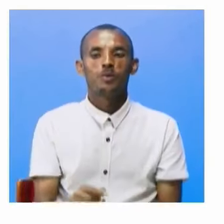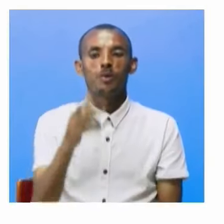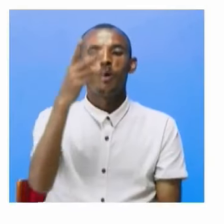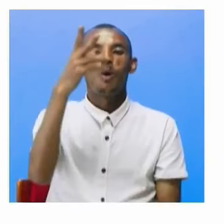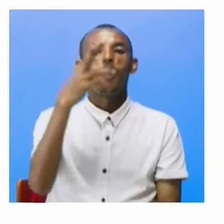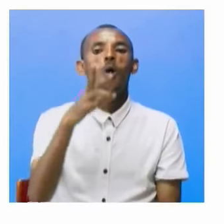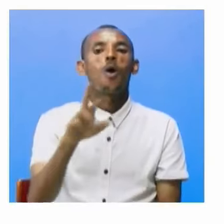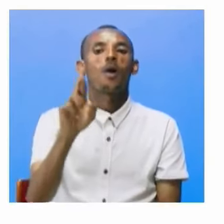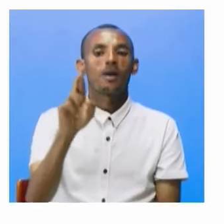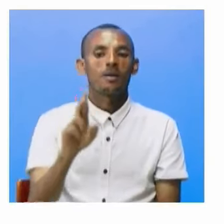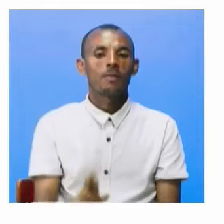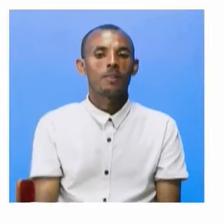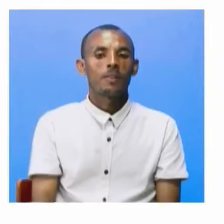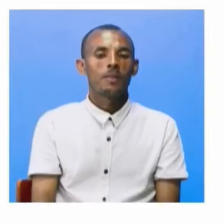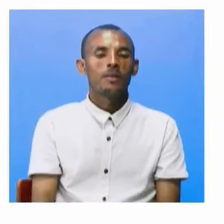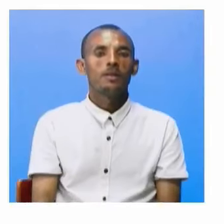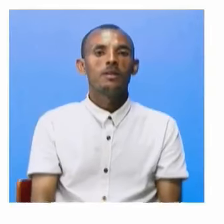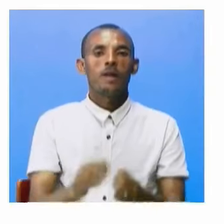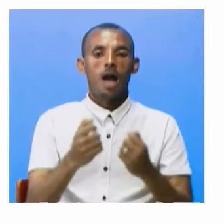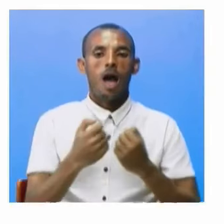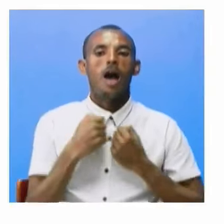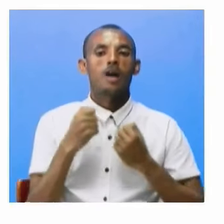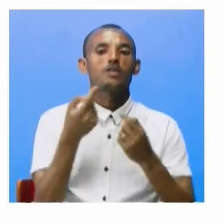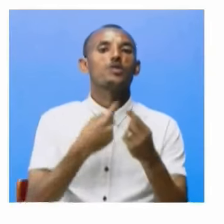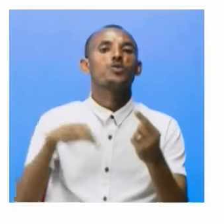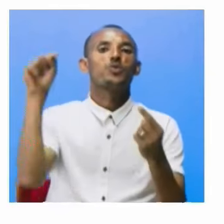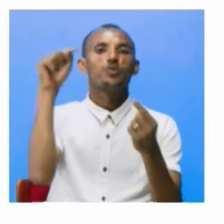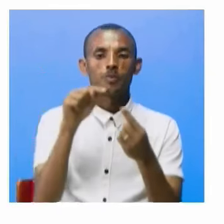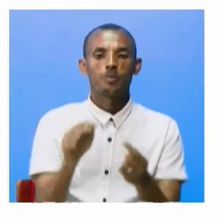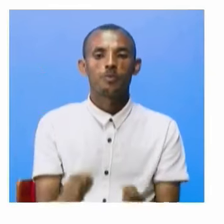or has to